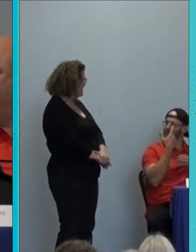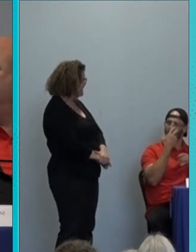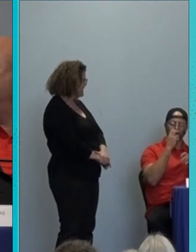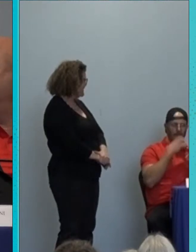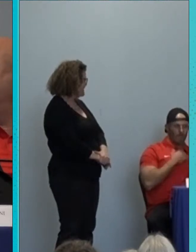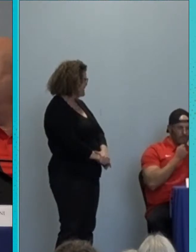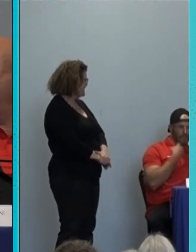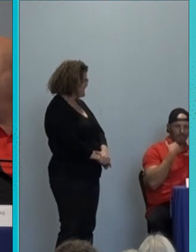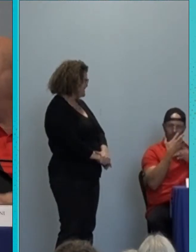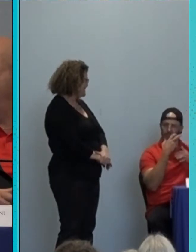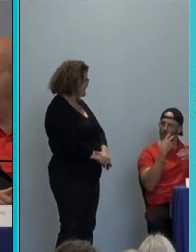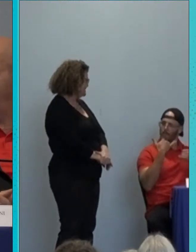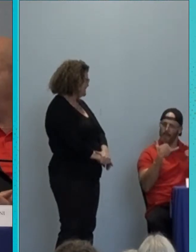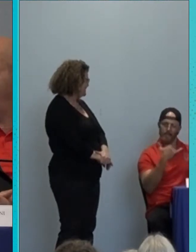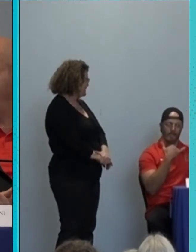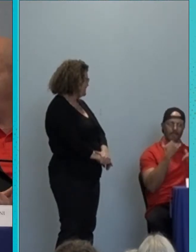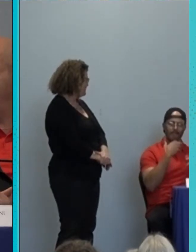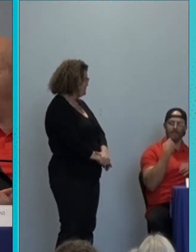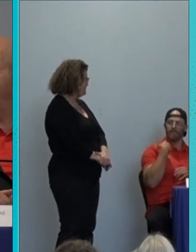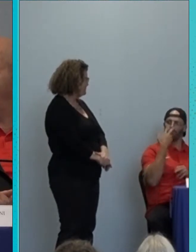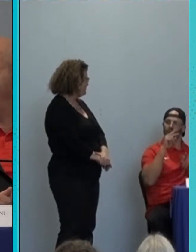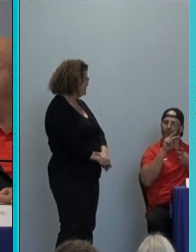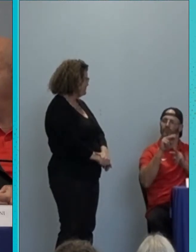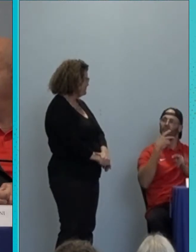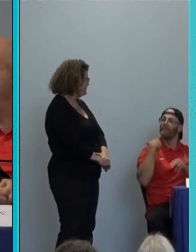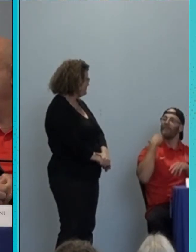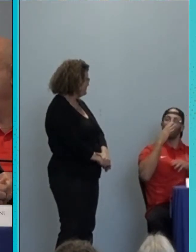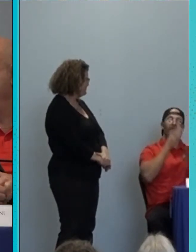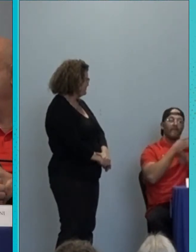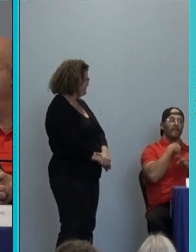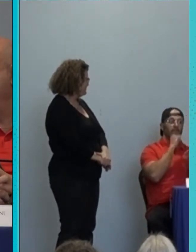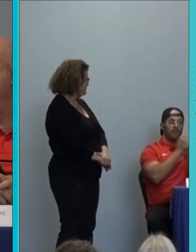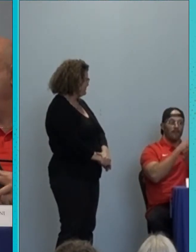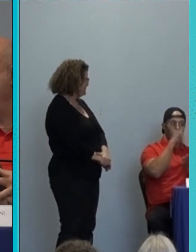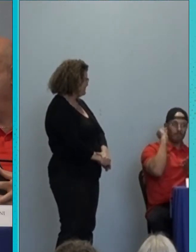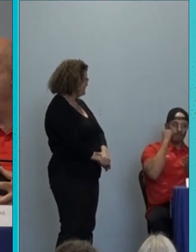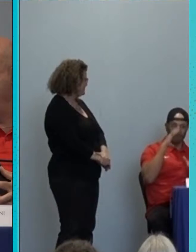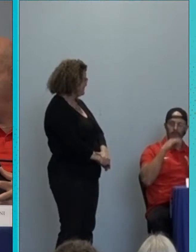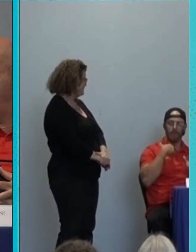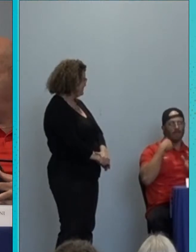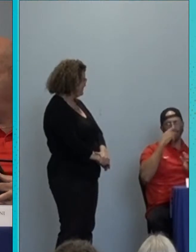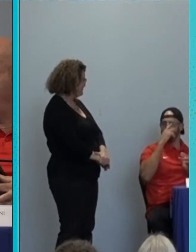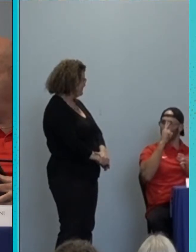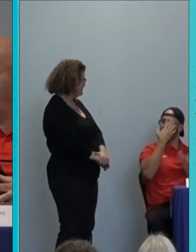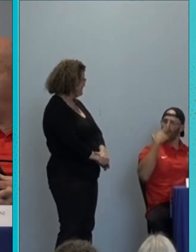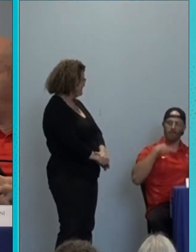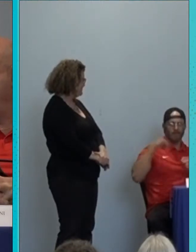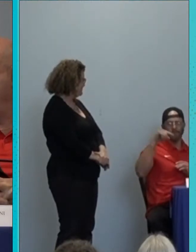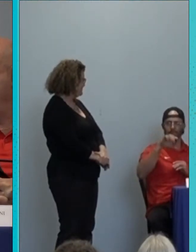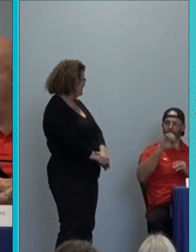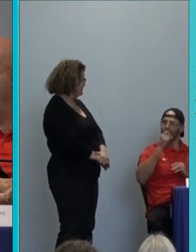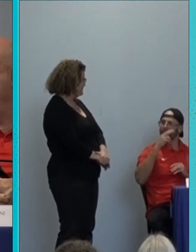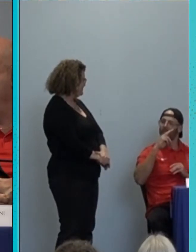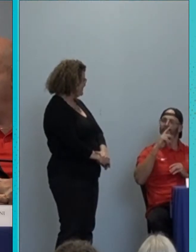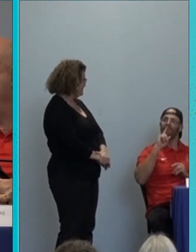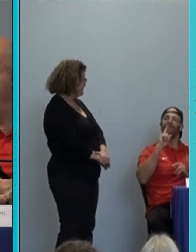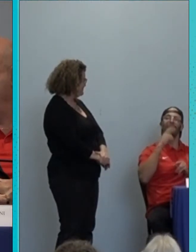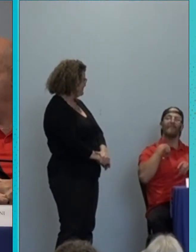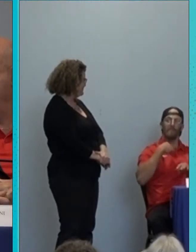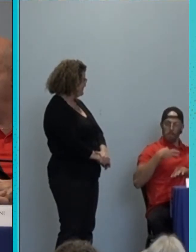and get that cohesive team work together and how things played out. And After I graduated